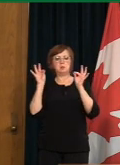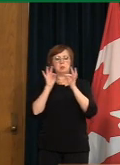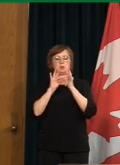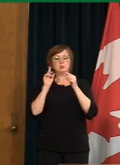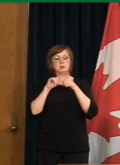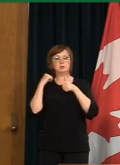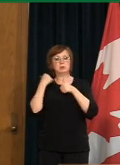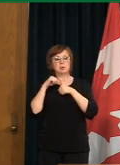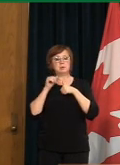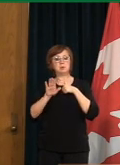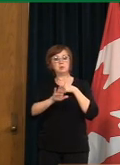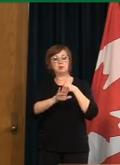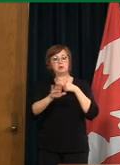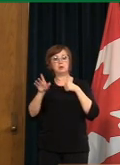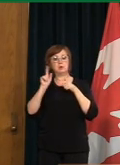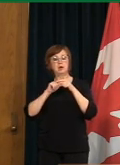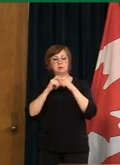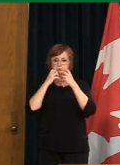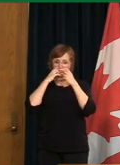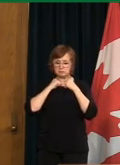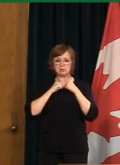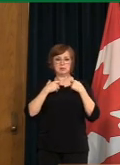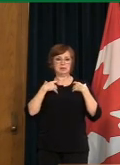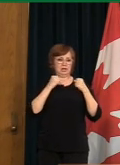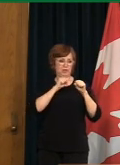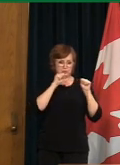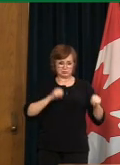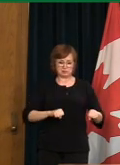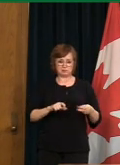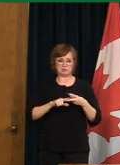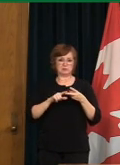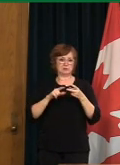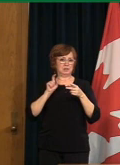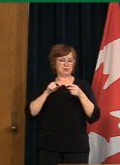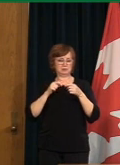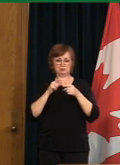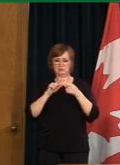that we can preserve the capacity of our healthcare system. It's to ensure that